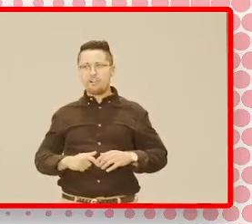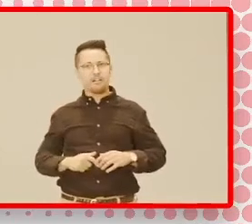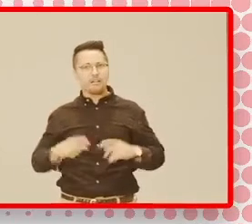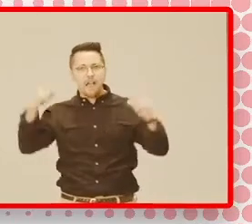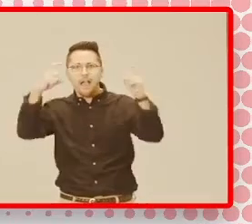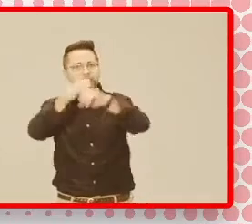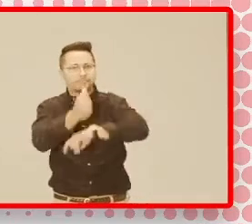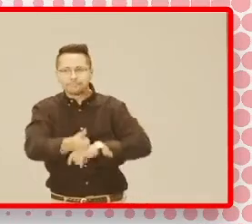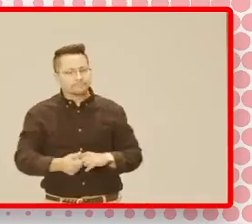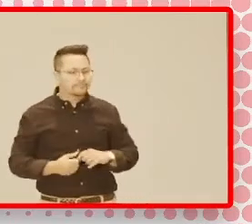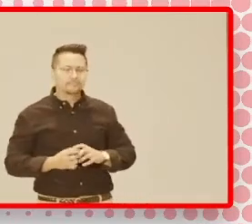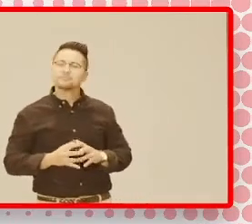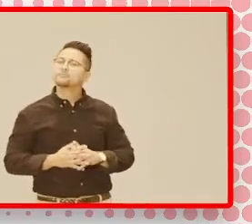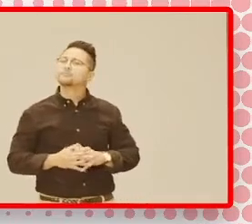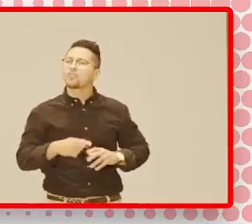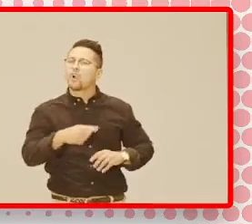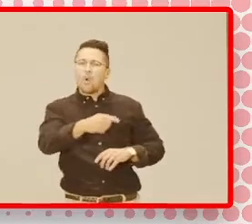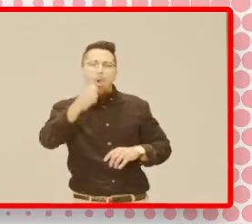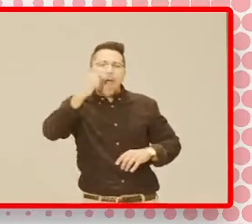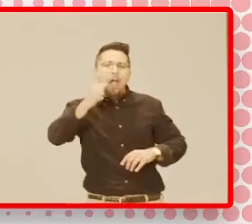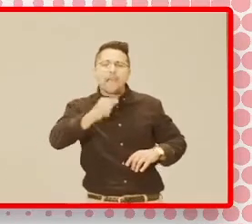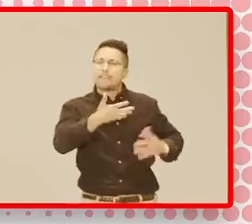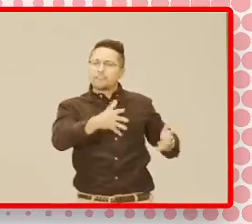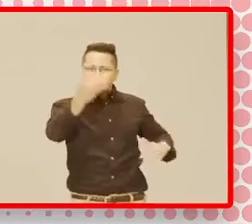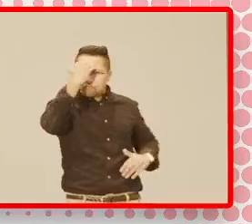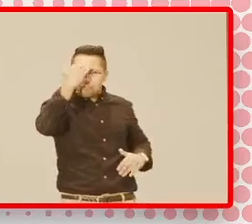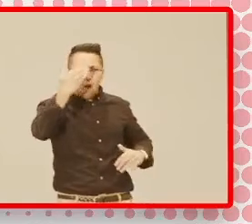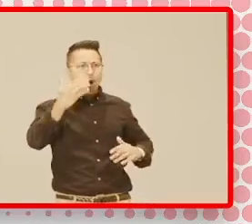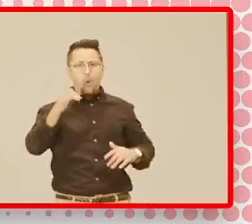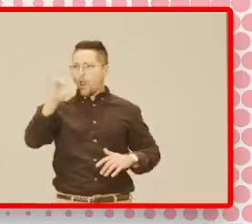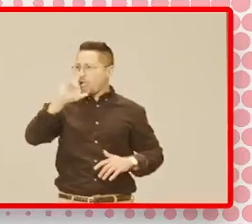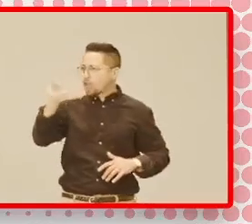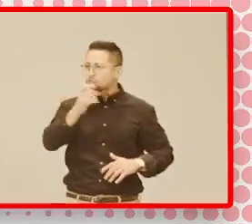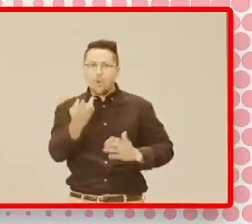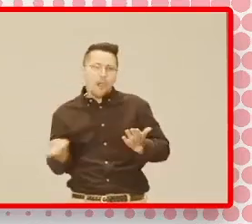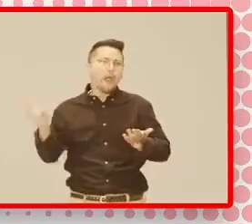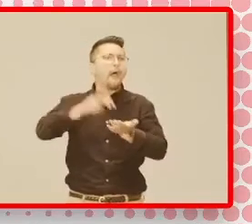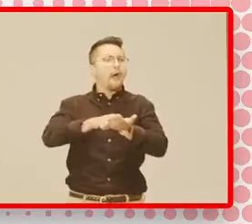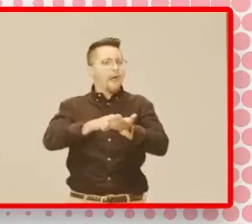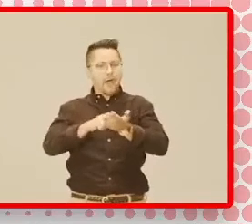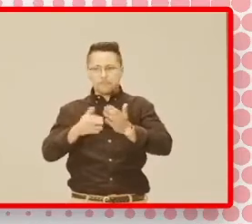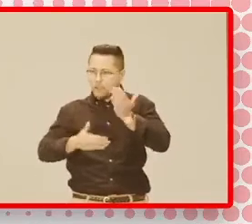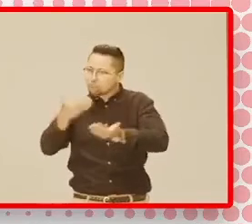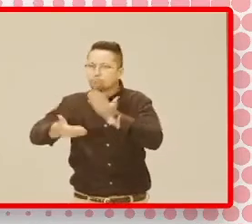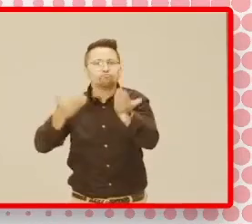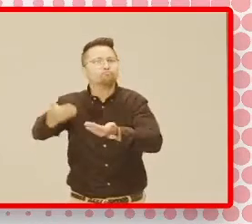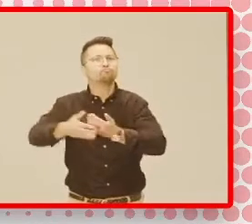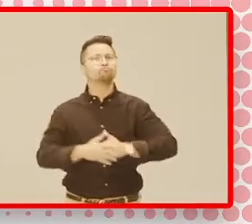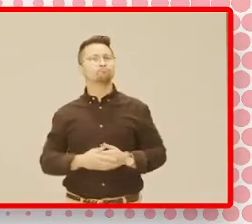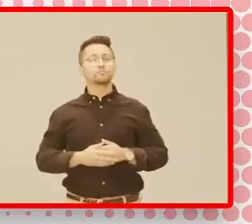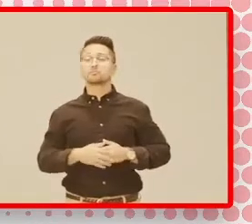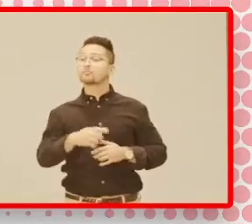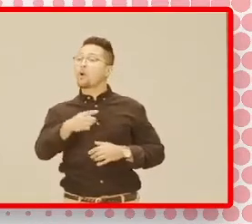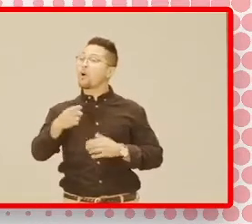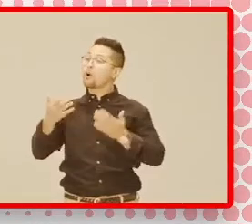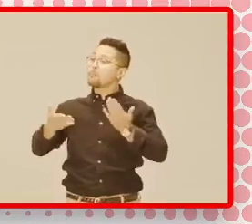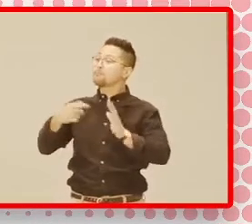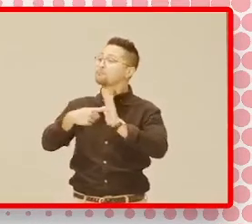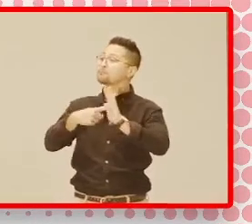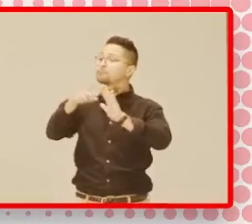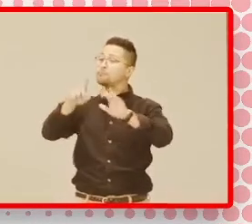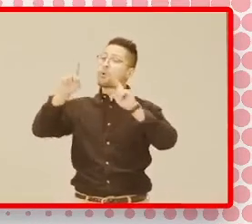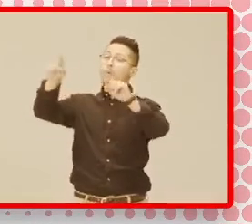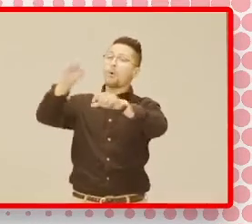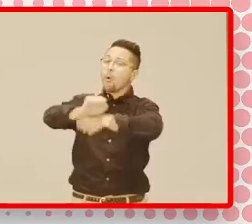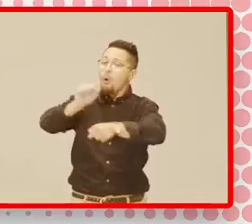knows what each day has in store for him, and he just gets up and he executes. So he went to work. And as some of you